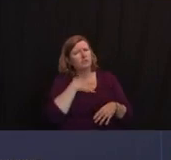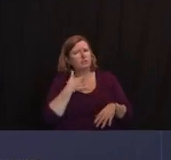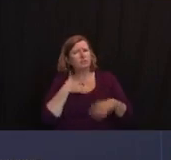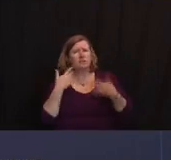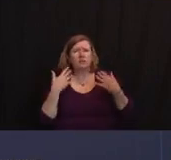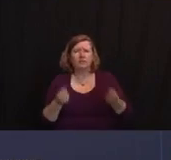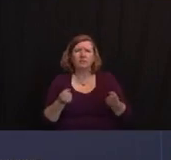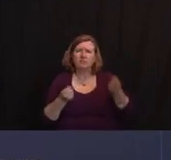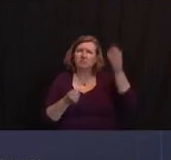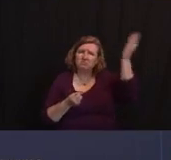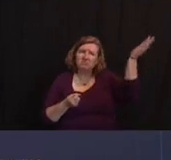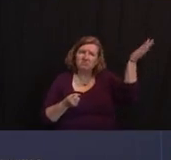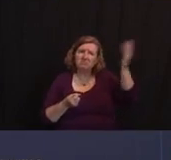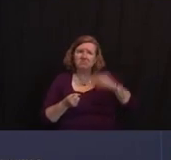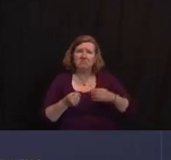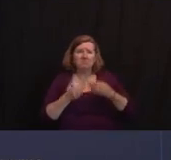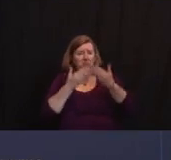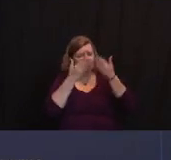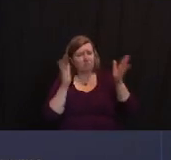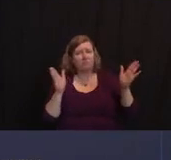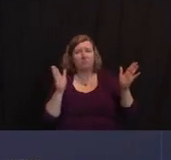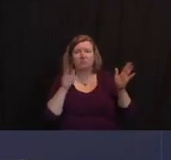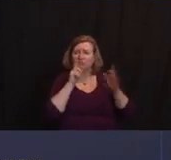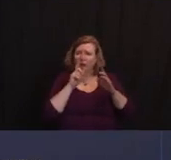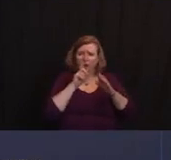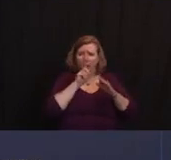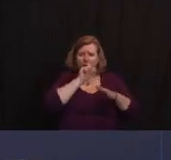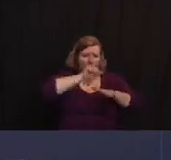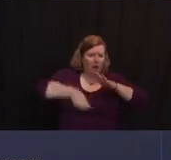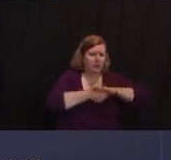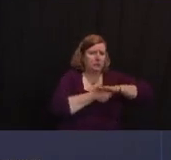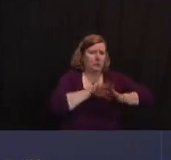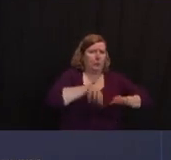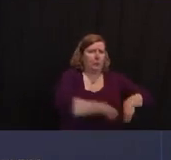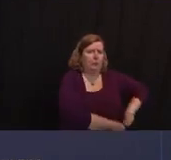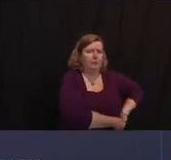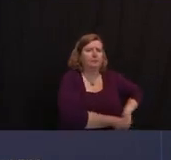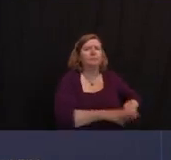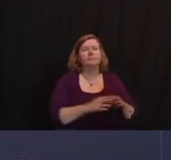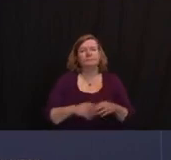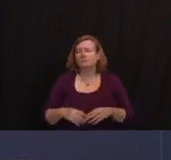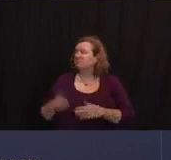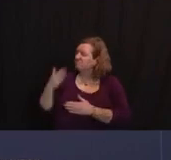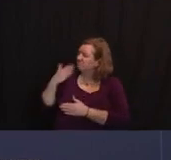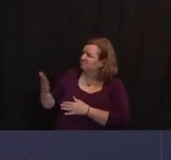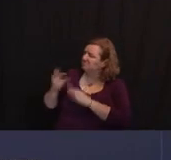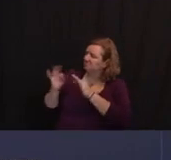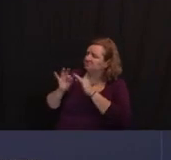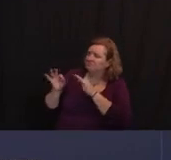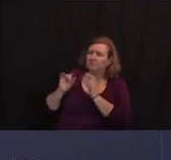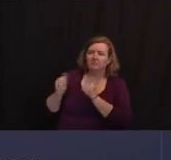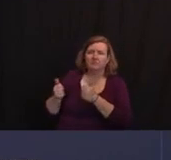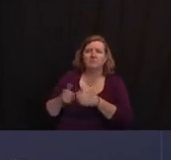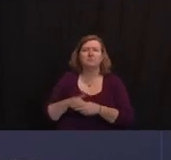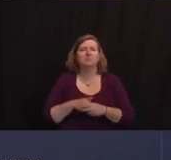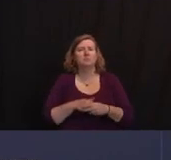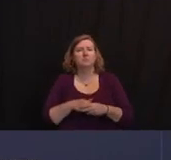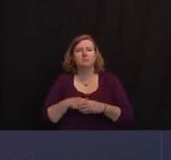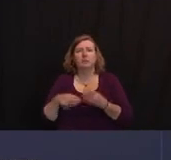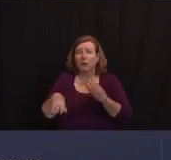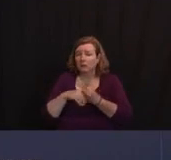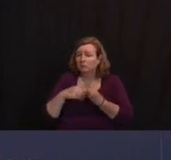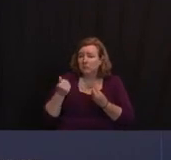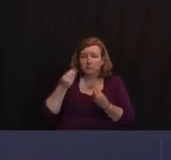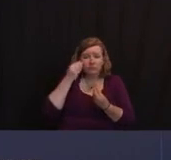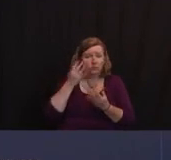dealing with this on an expedited basis. Thank you for all of that. Very helpful. Judy, any color on